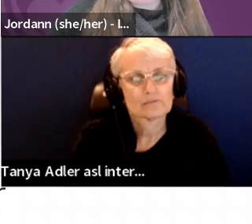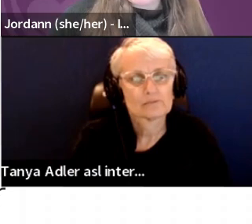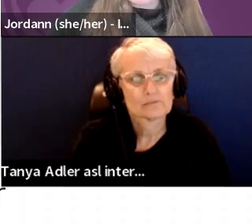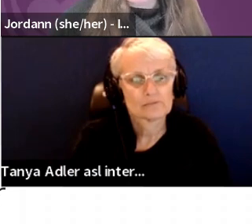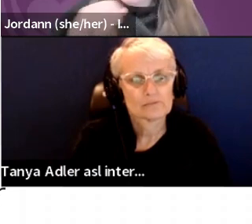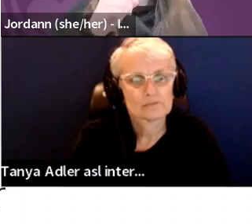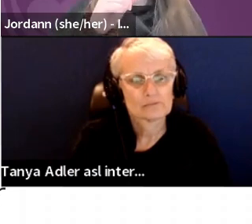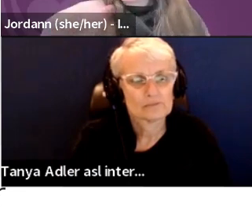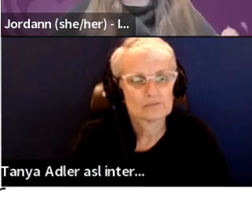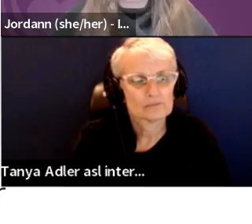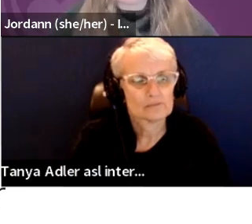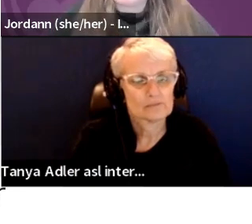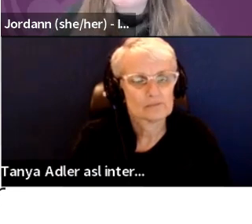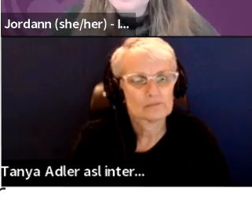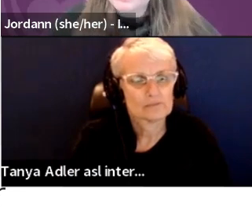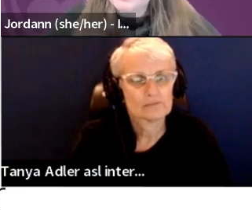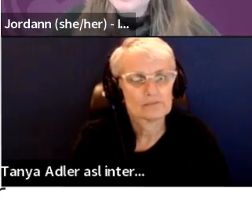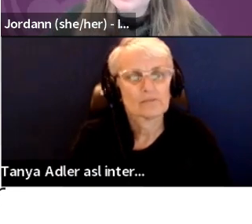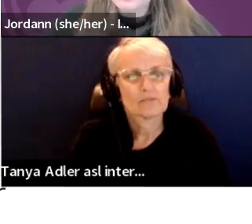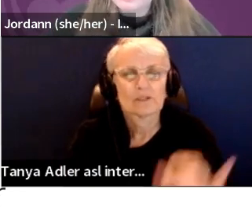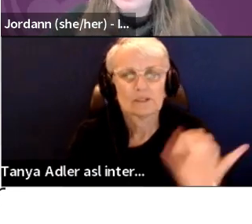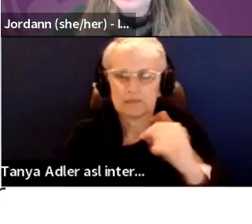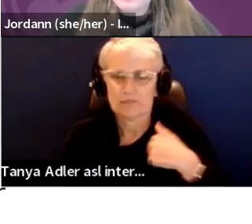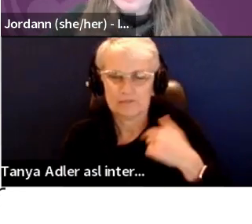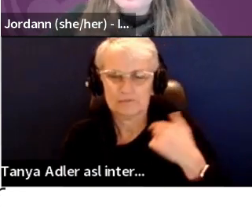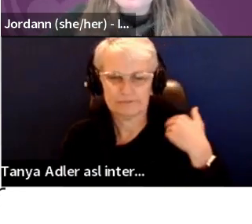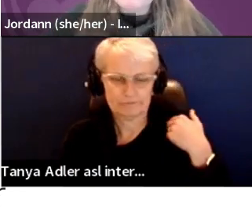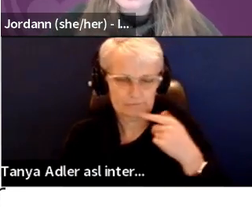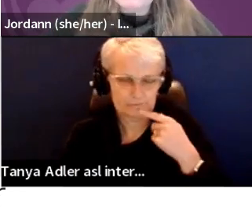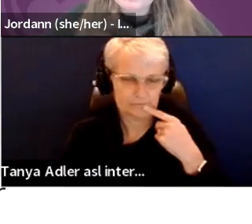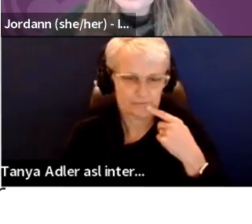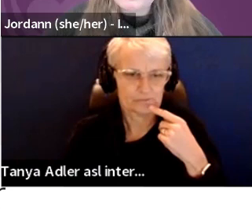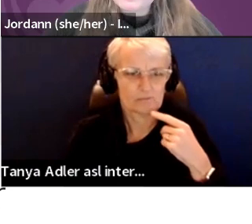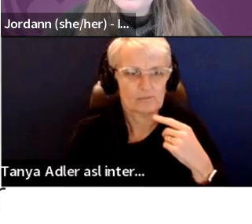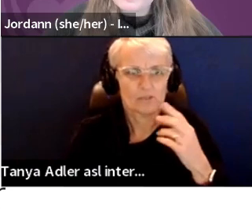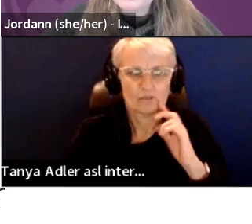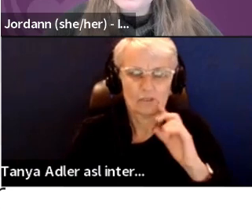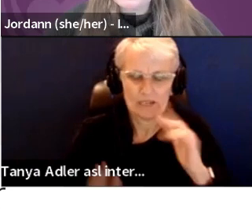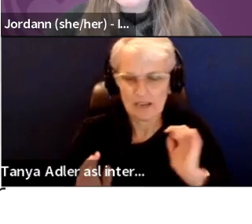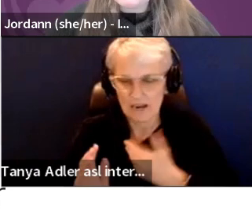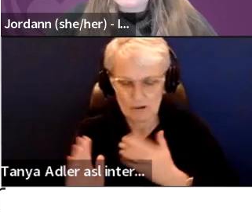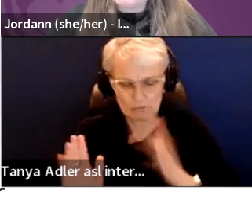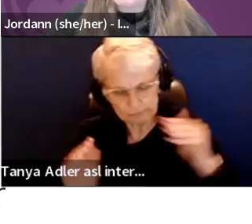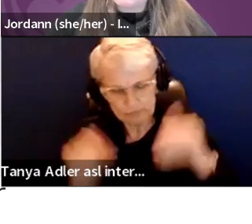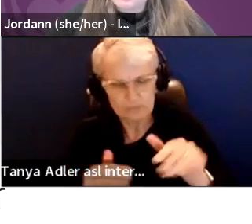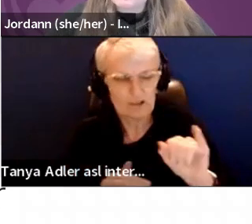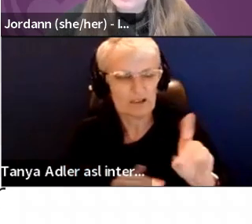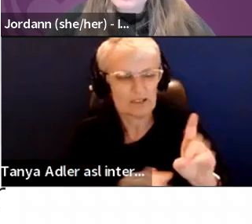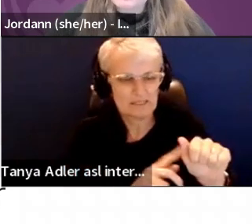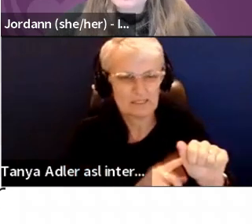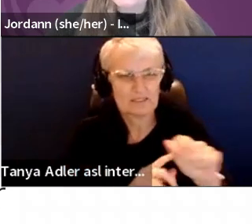So as I mentioned, excuse me, as I mentioned at the beginning, a major focus of i.d.e.a Fund is on a sustainable